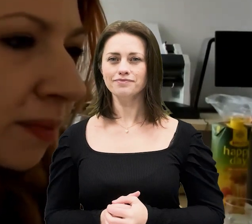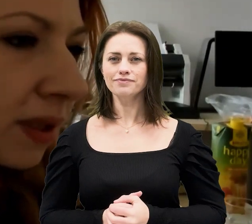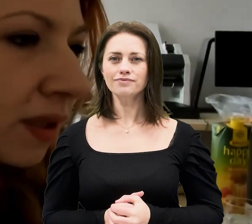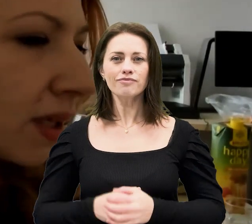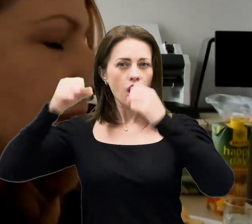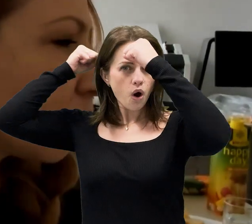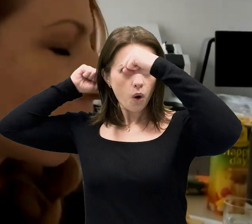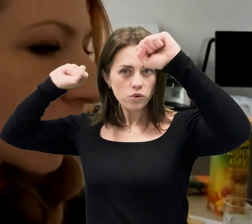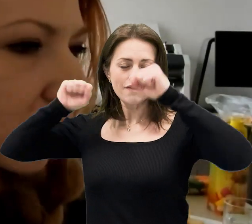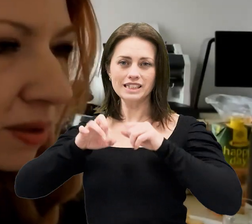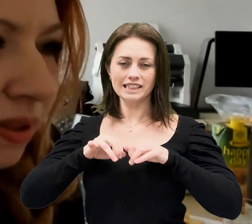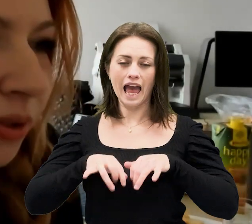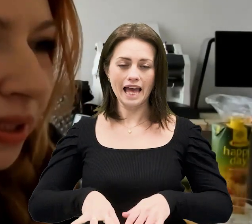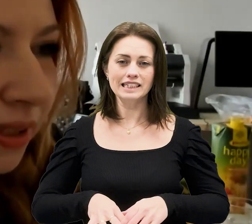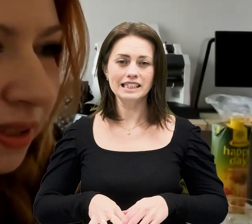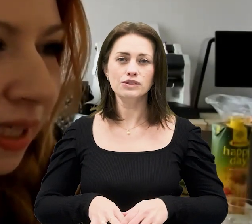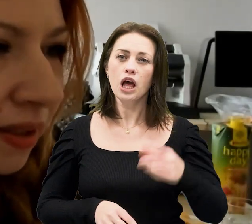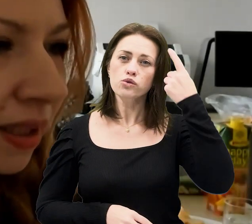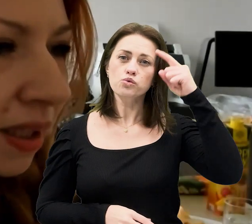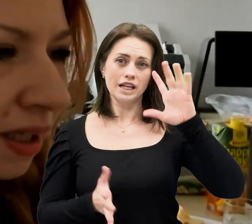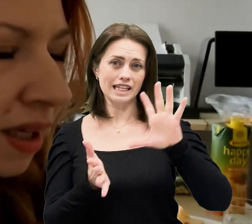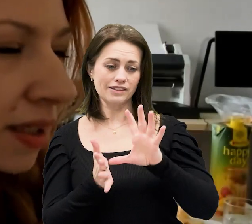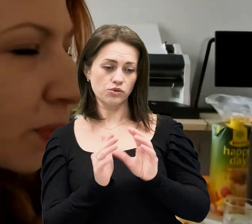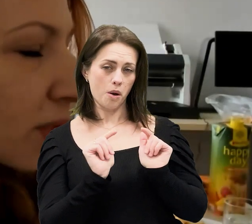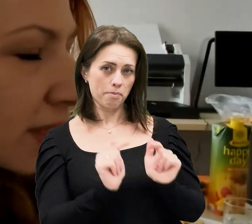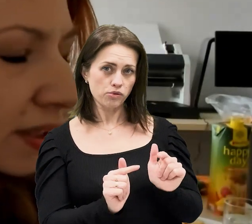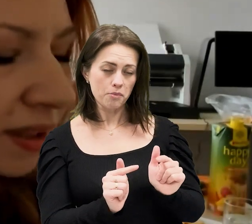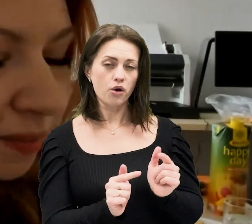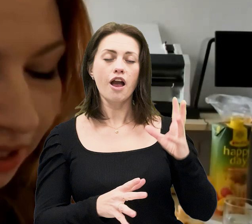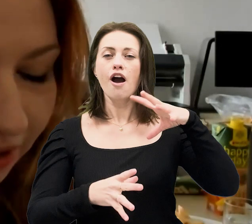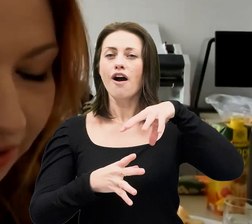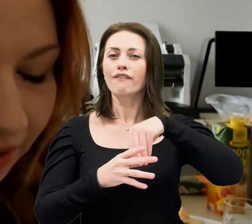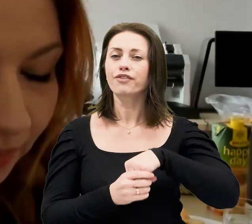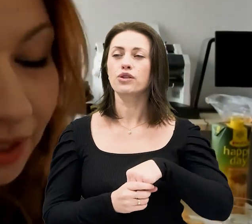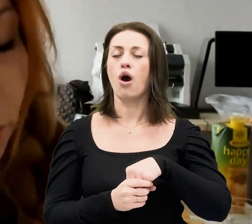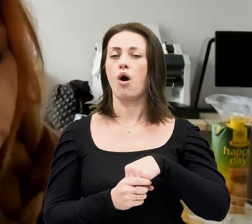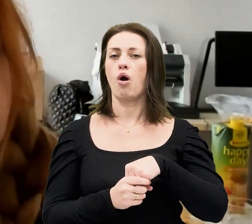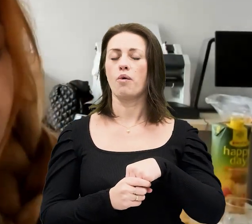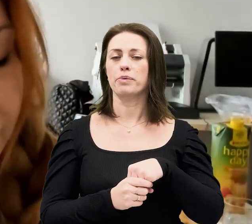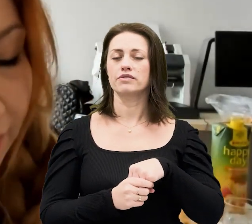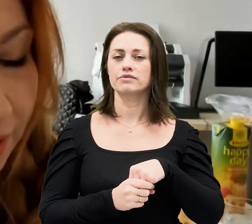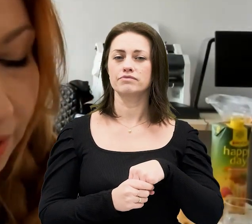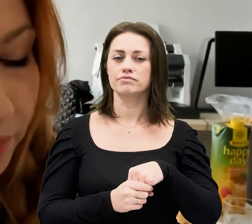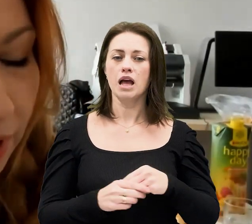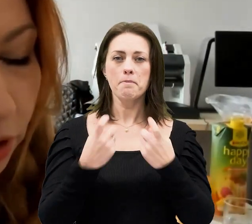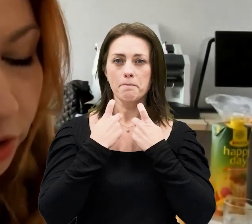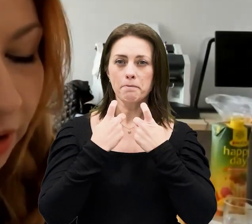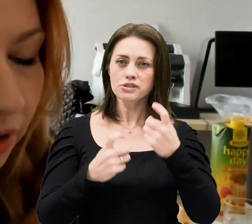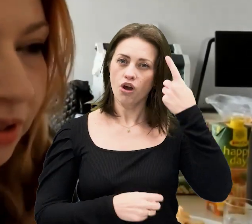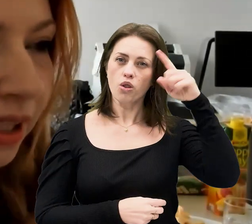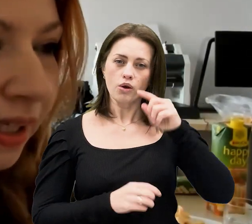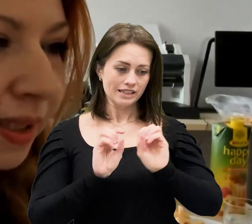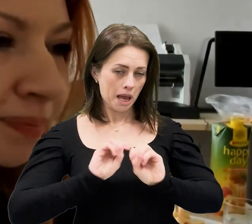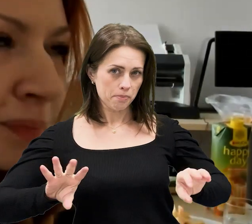for example, at the university, the Students Center and Support Center, but it offers like a